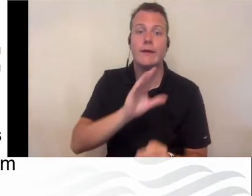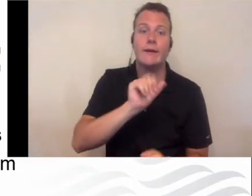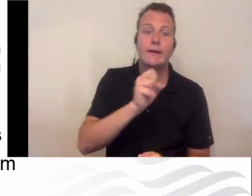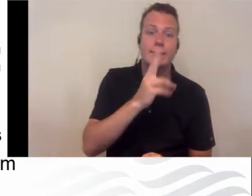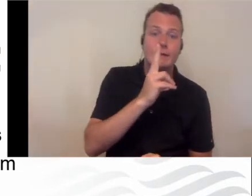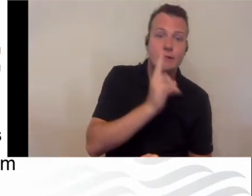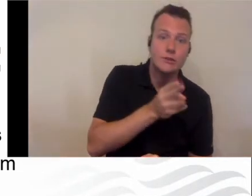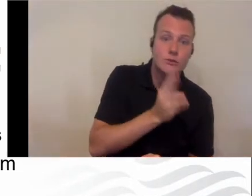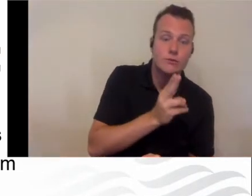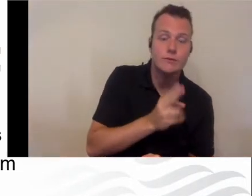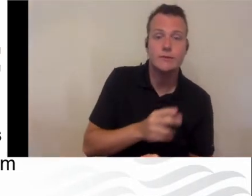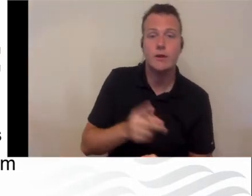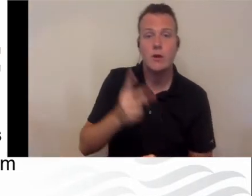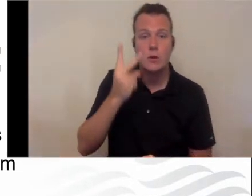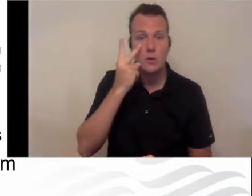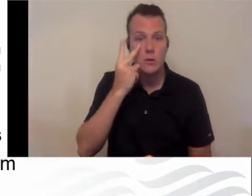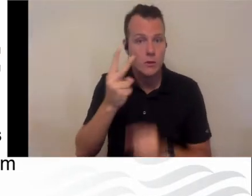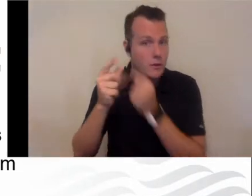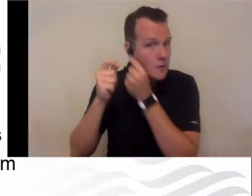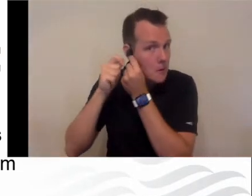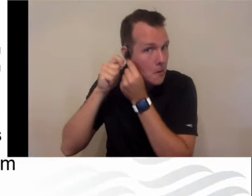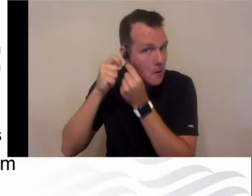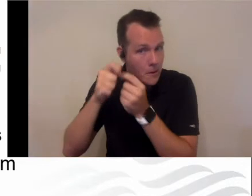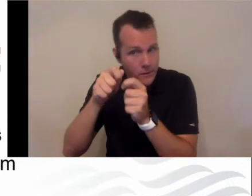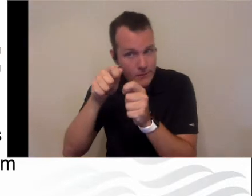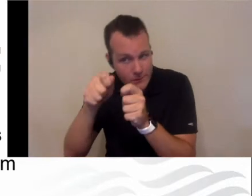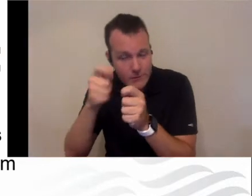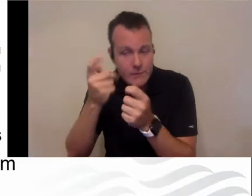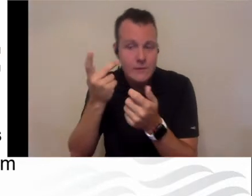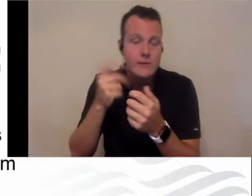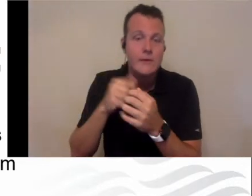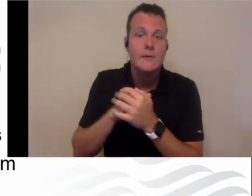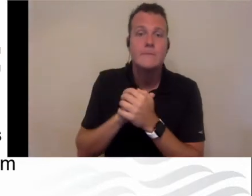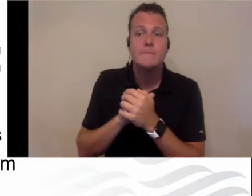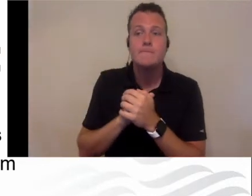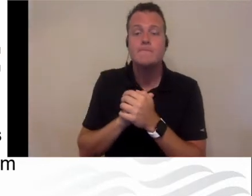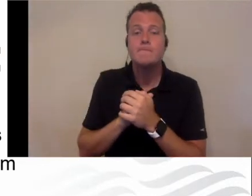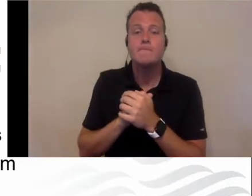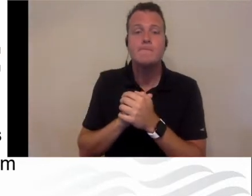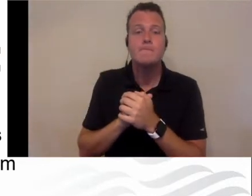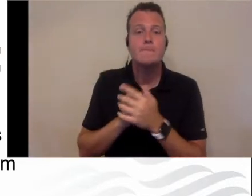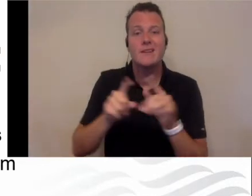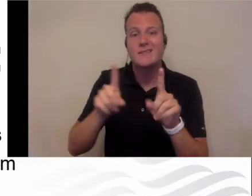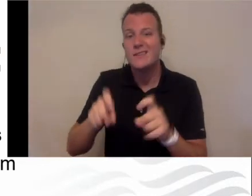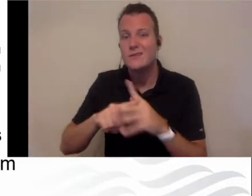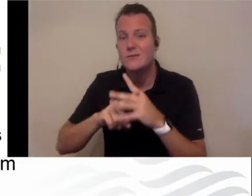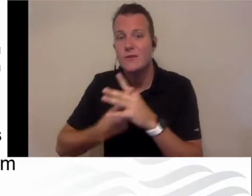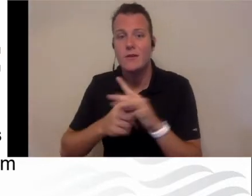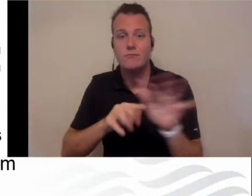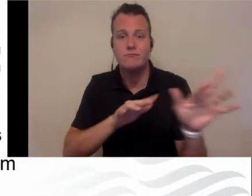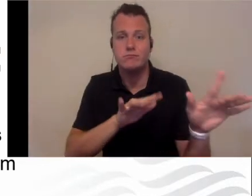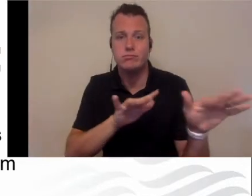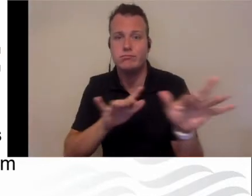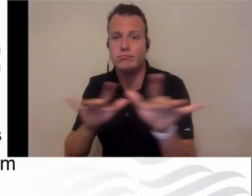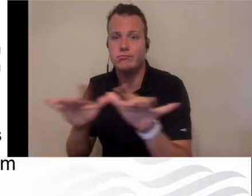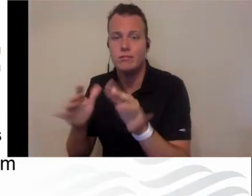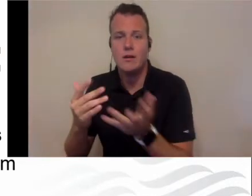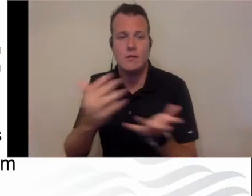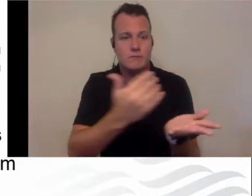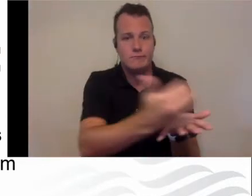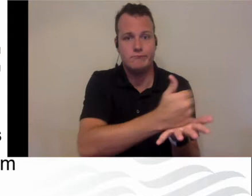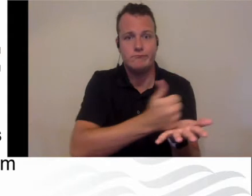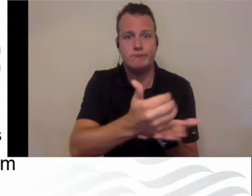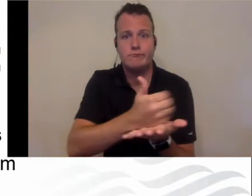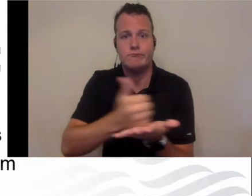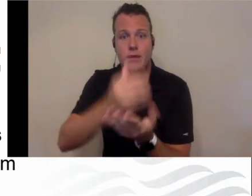to doing otoscopy to starting to begin your testing process. You are building a case